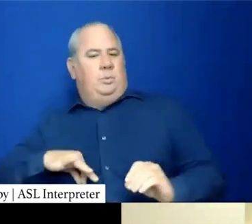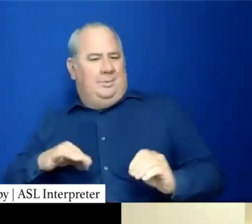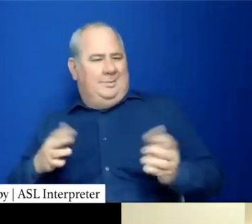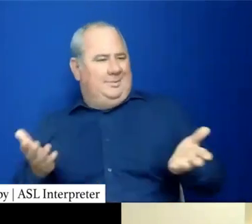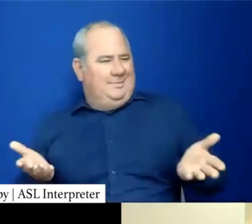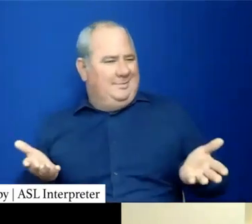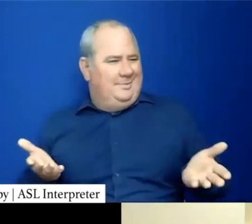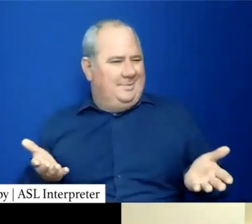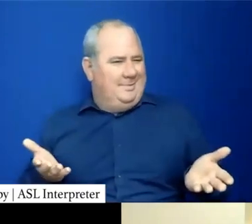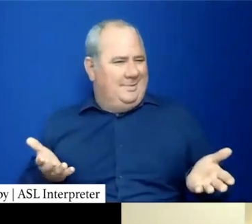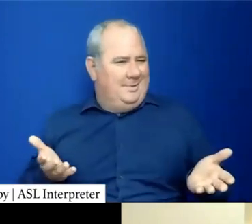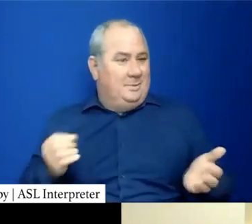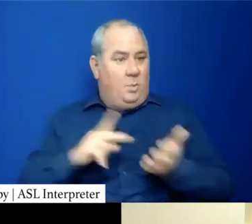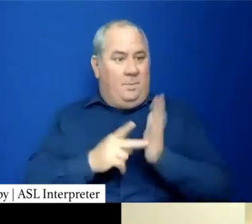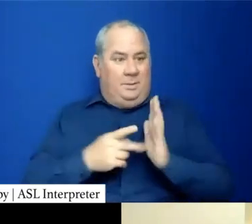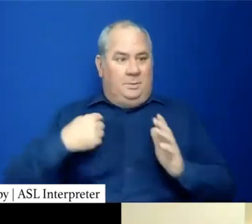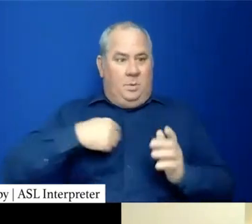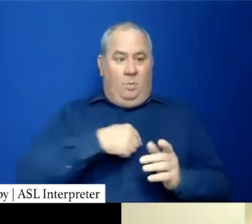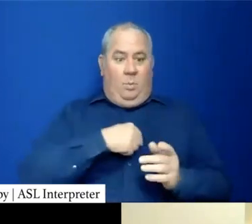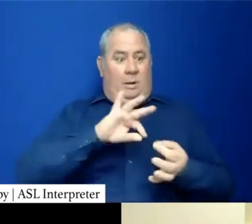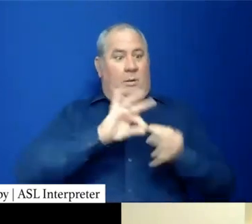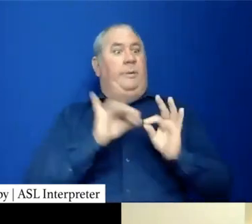of that body wisdom.